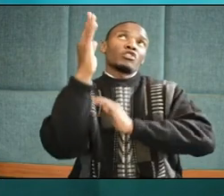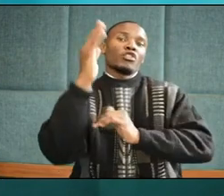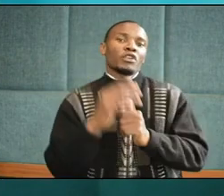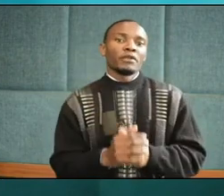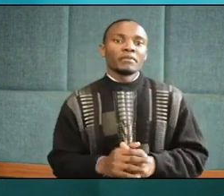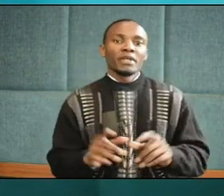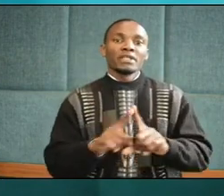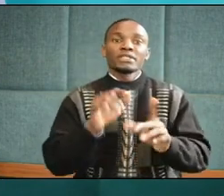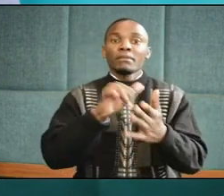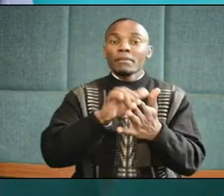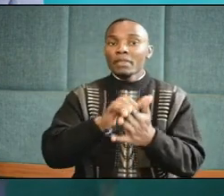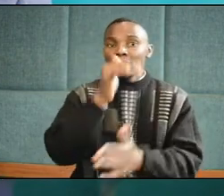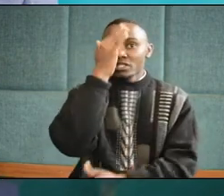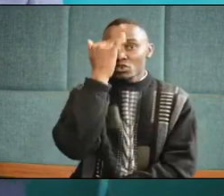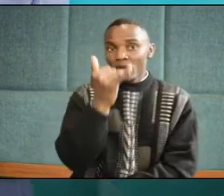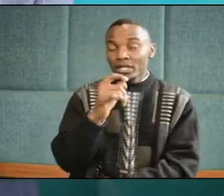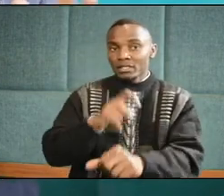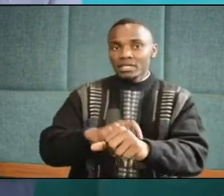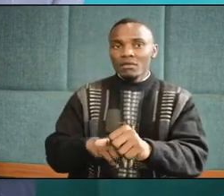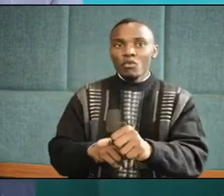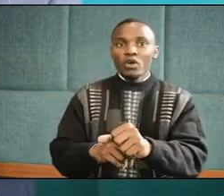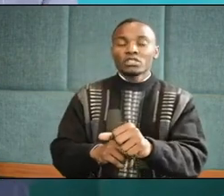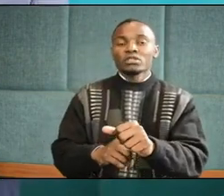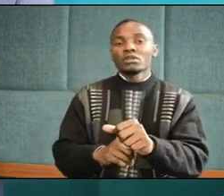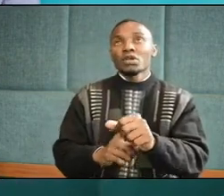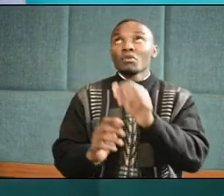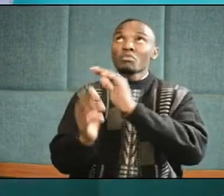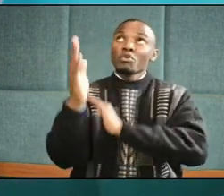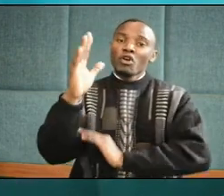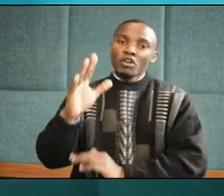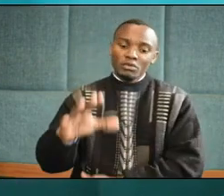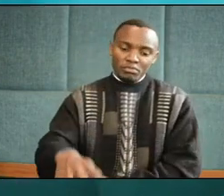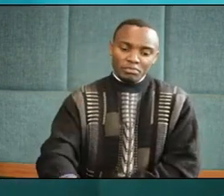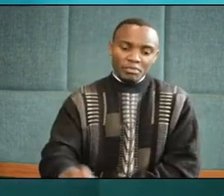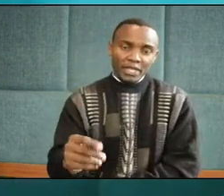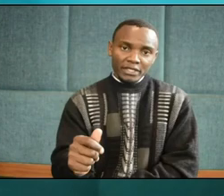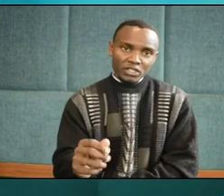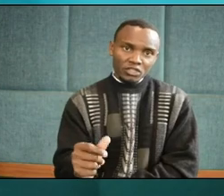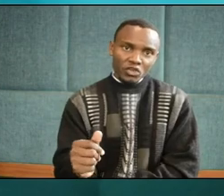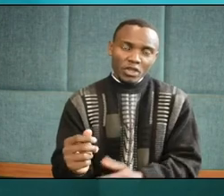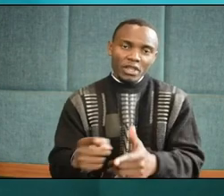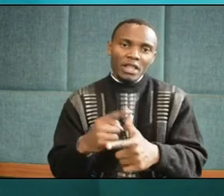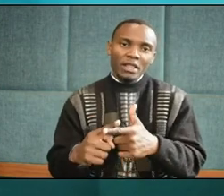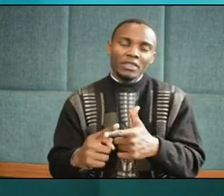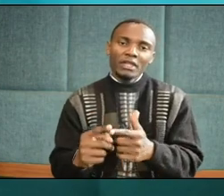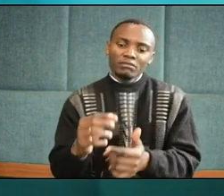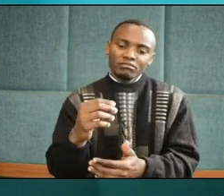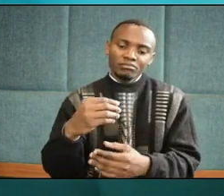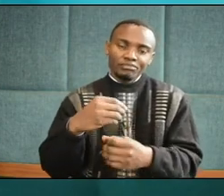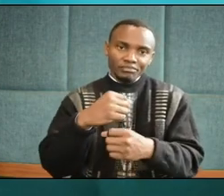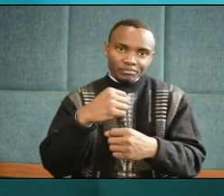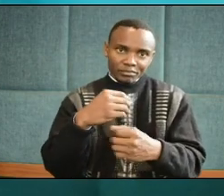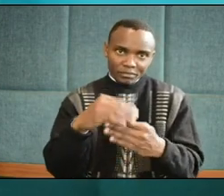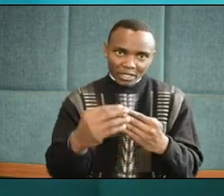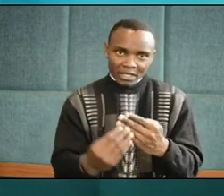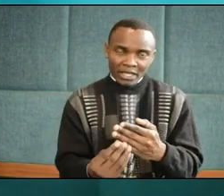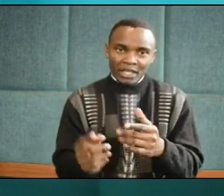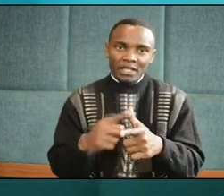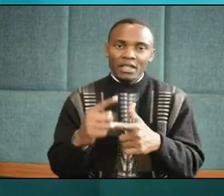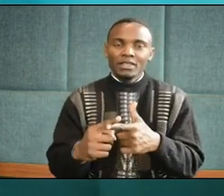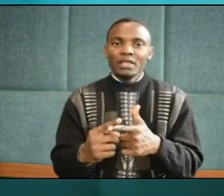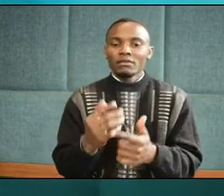is why when he took the dust, he breathed in man his